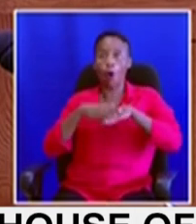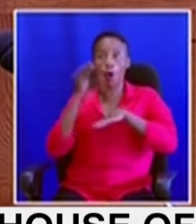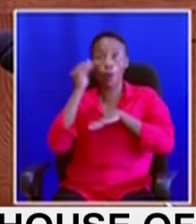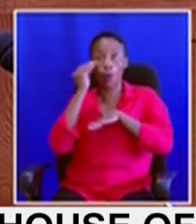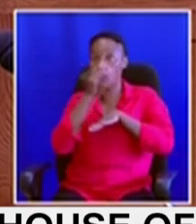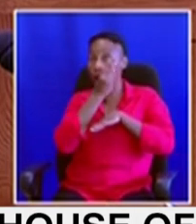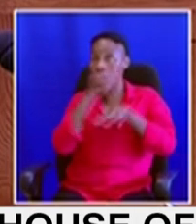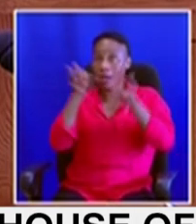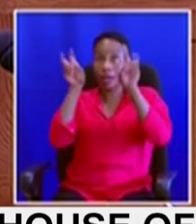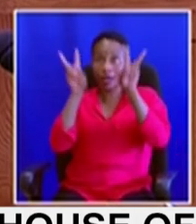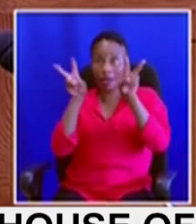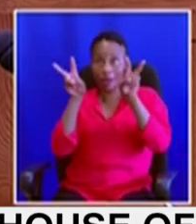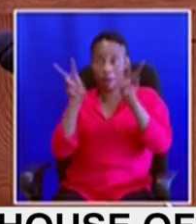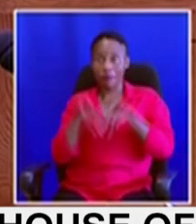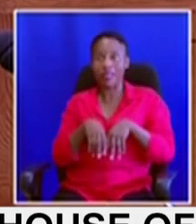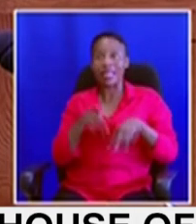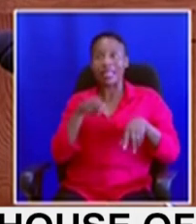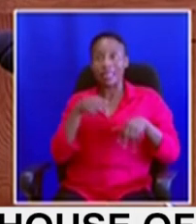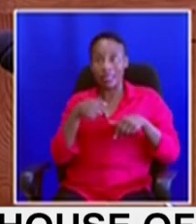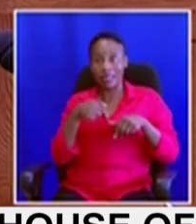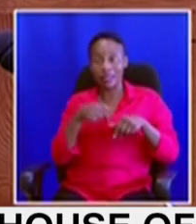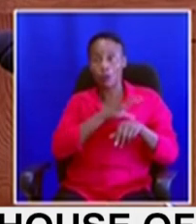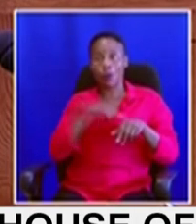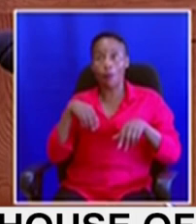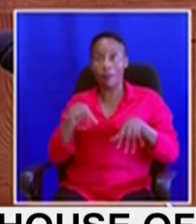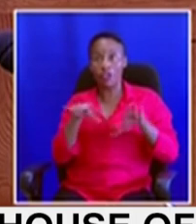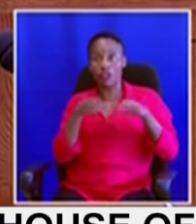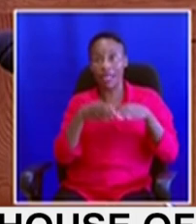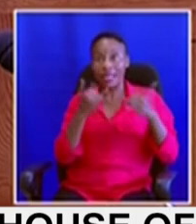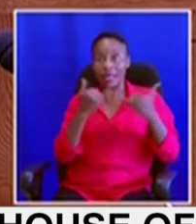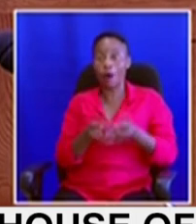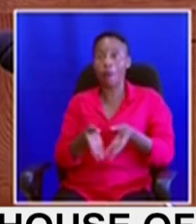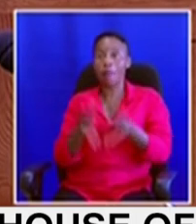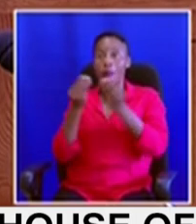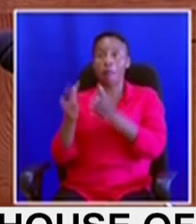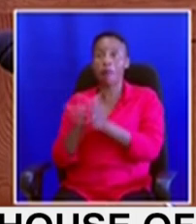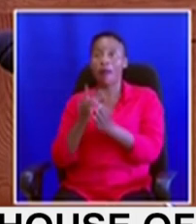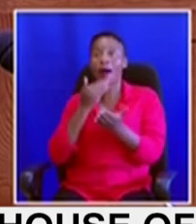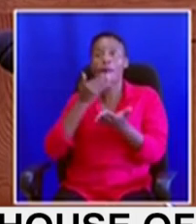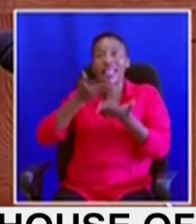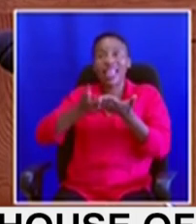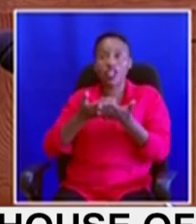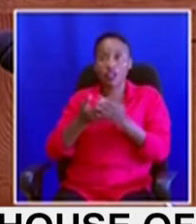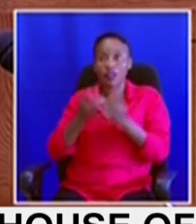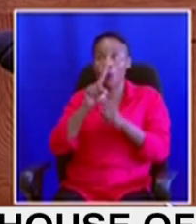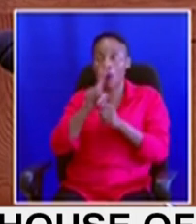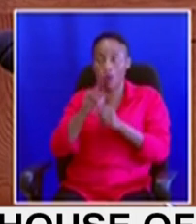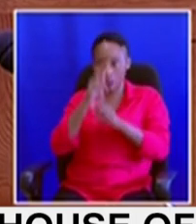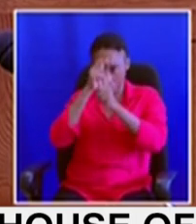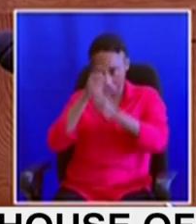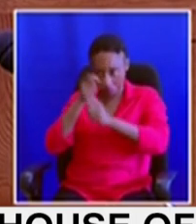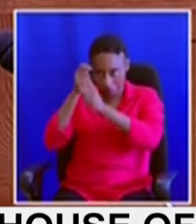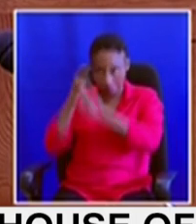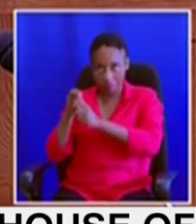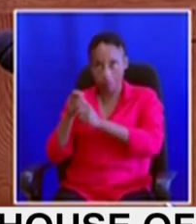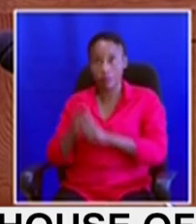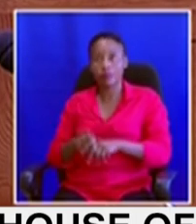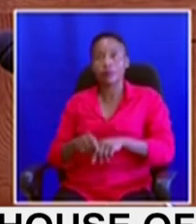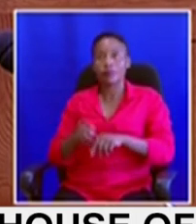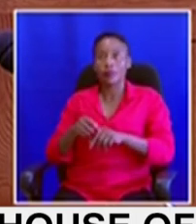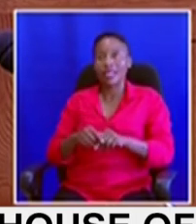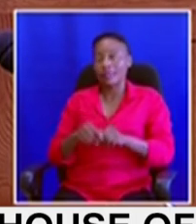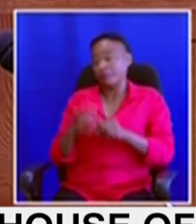the commission is currently receiving applications for recognition. On the 2nd of February